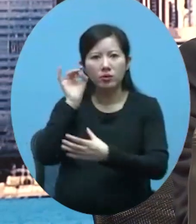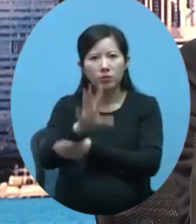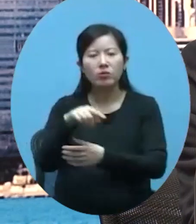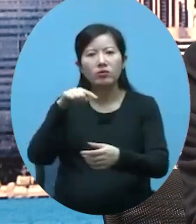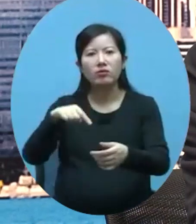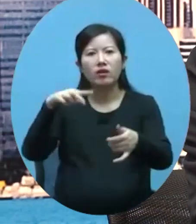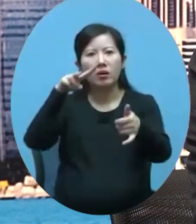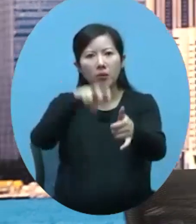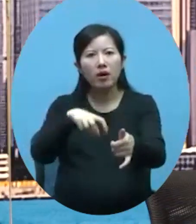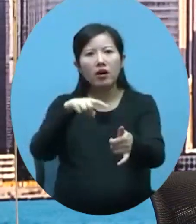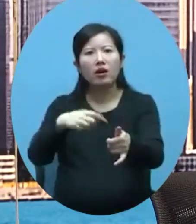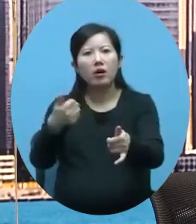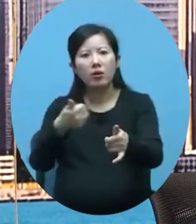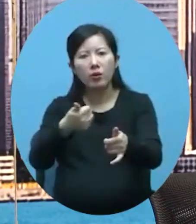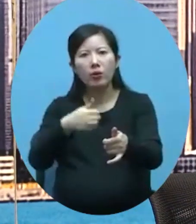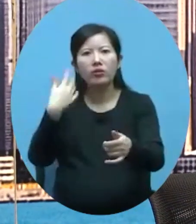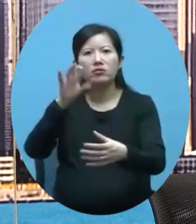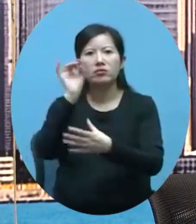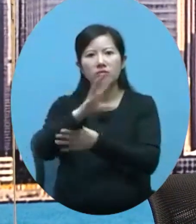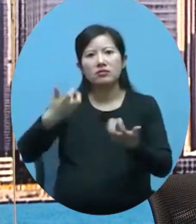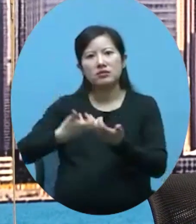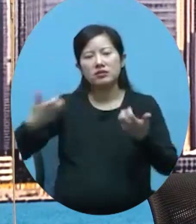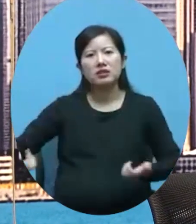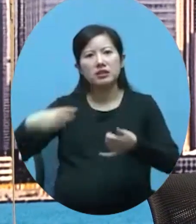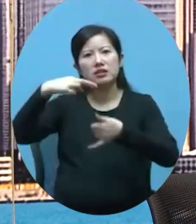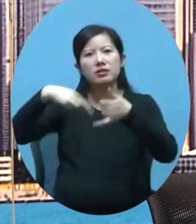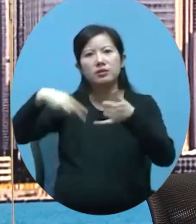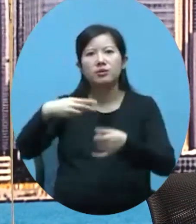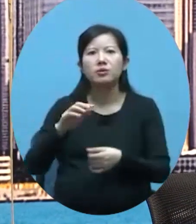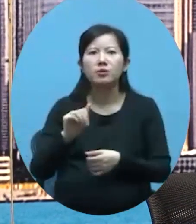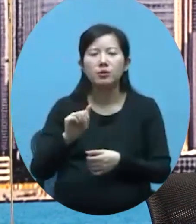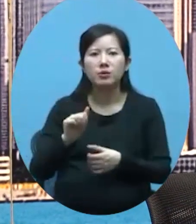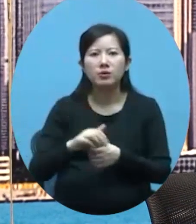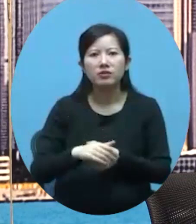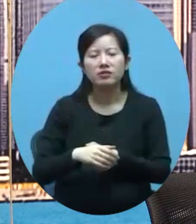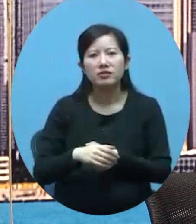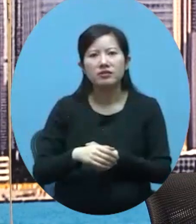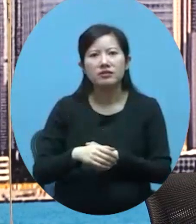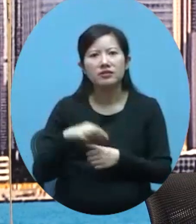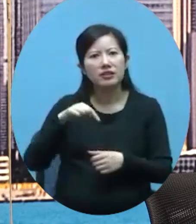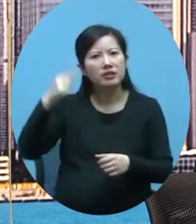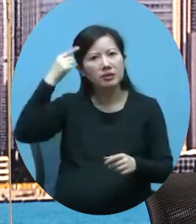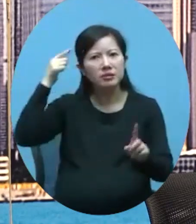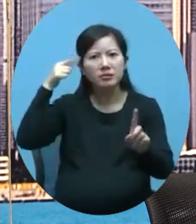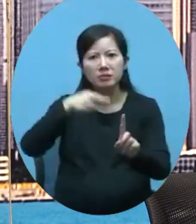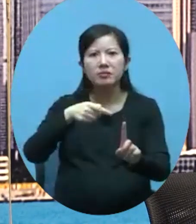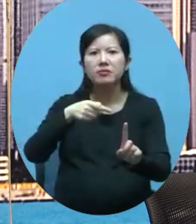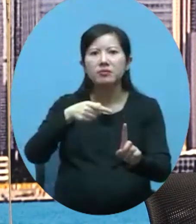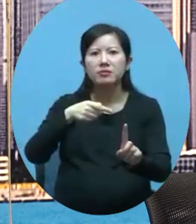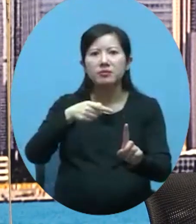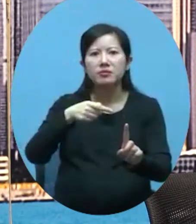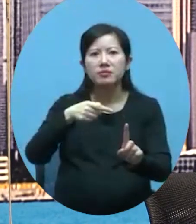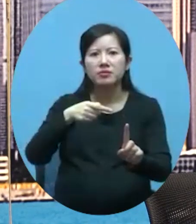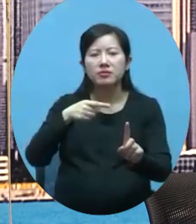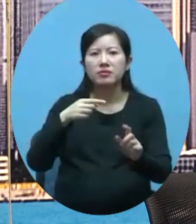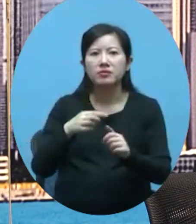isolation and earlier treatment because we want the patient to have to be less chance to transmit